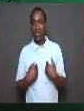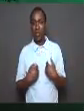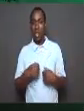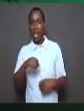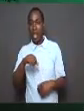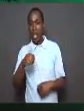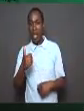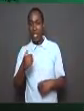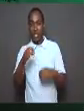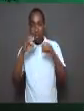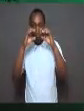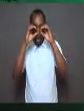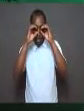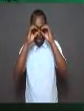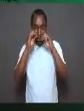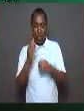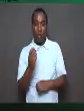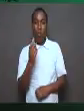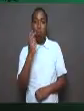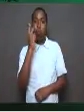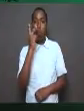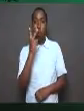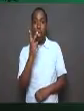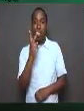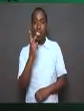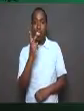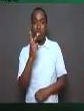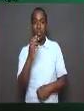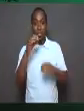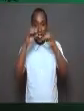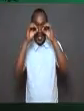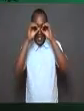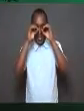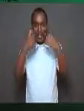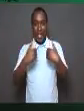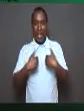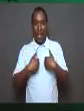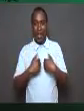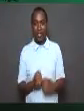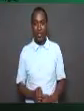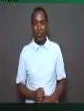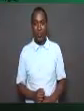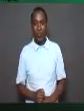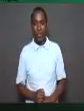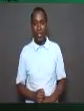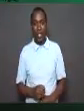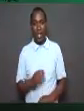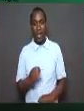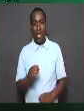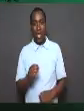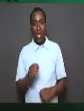called compound microscopes, have two lenses, an eyepiece